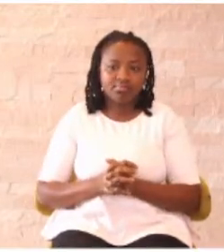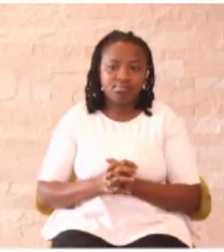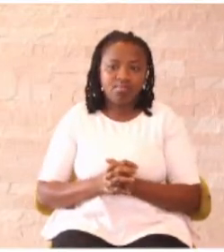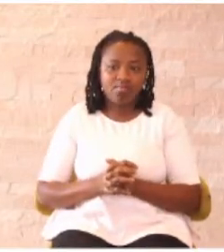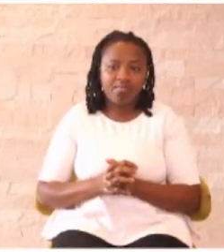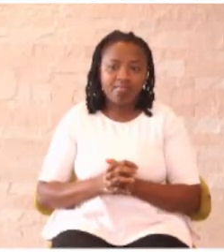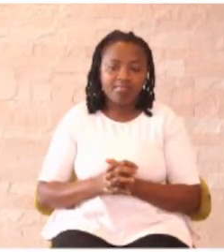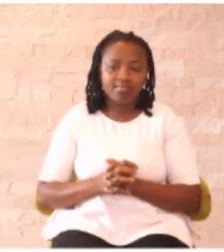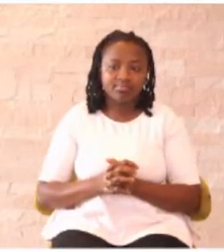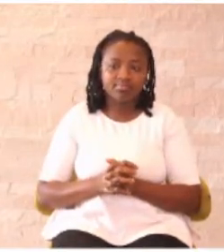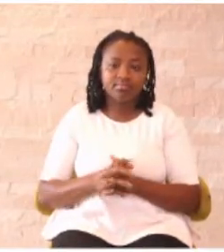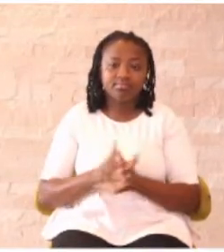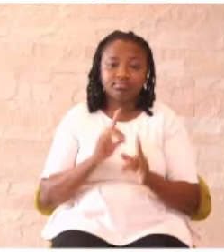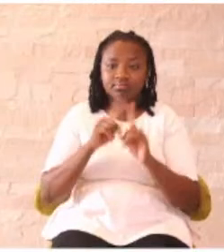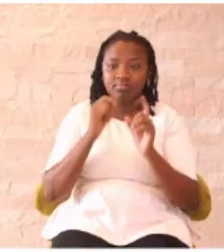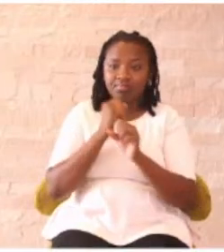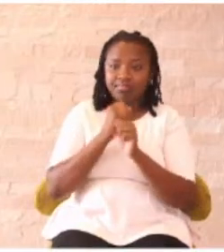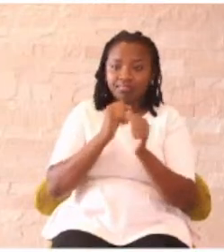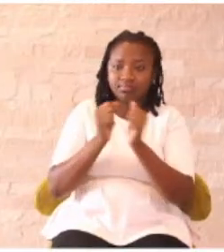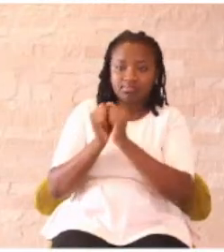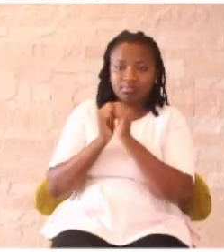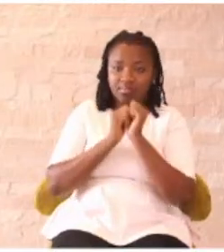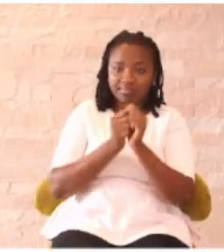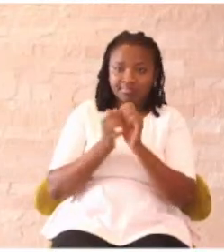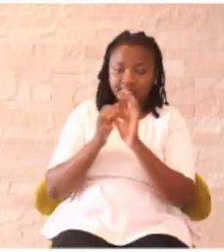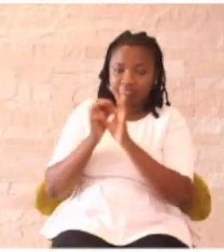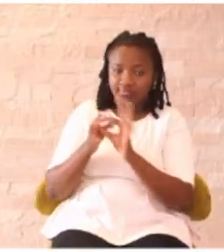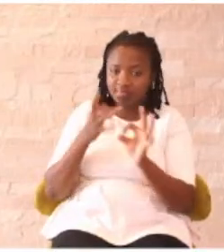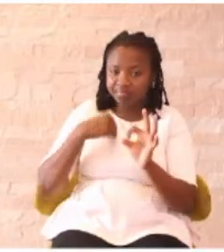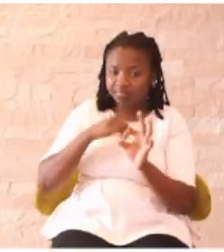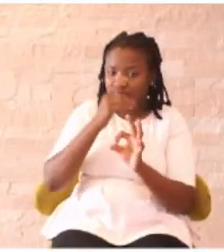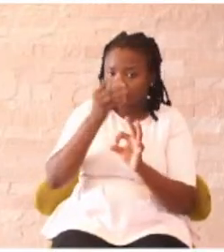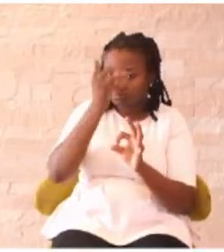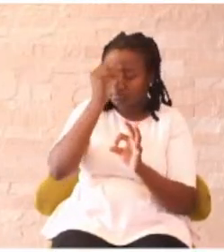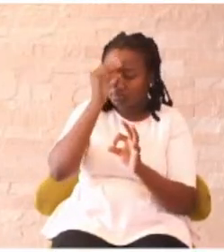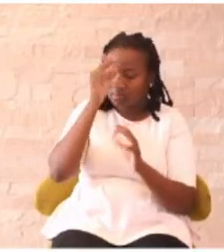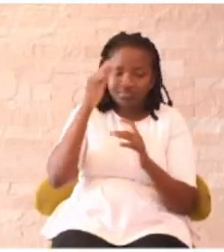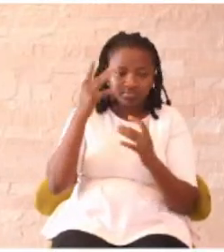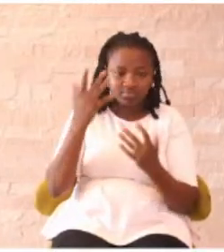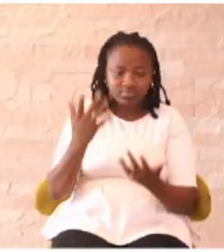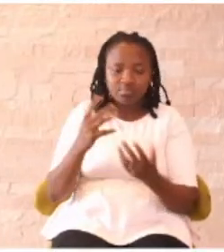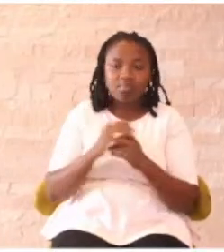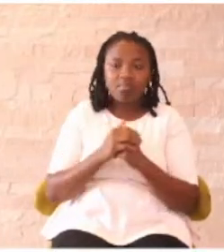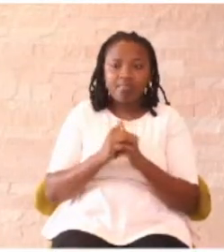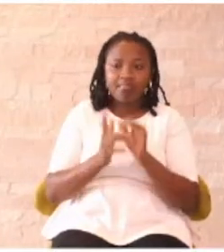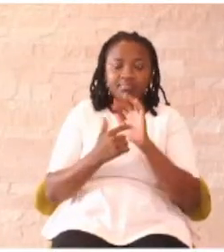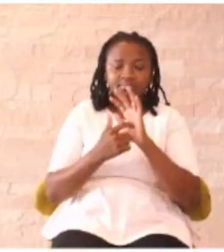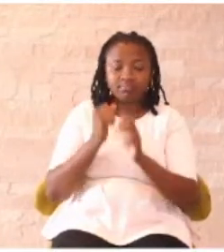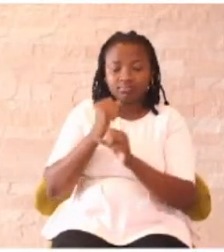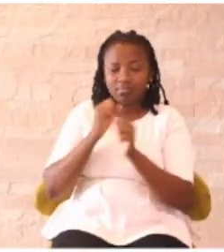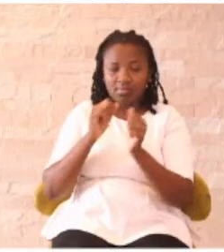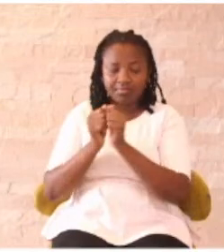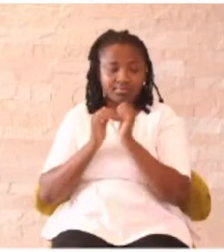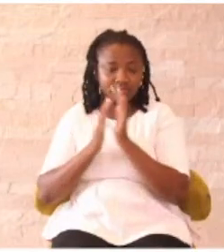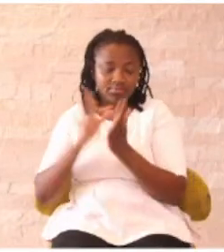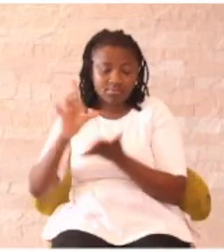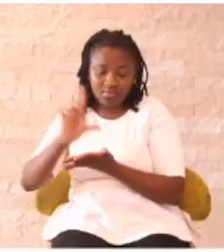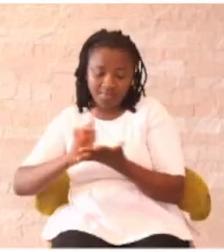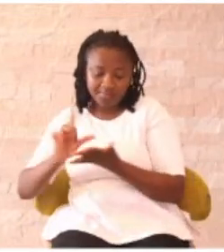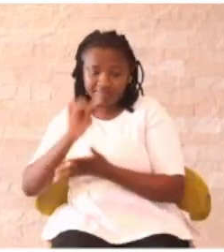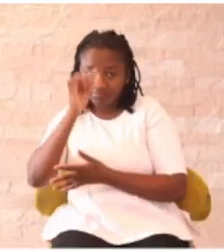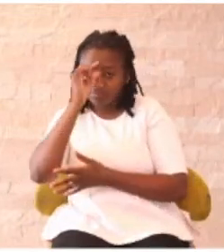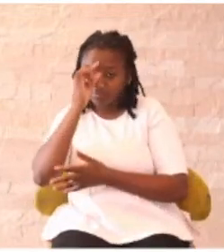the collaborations and support of the local government is gradually being achieved, which